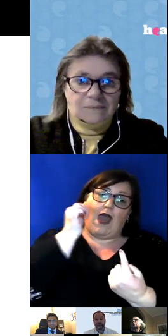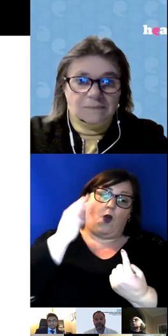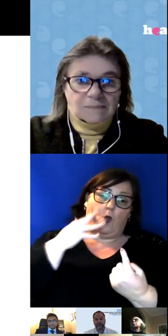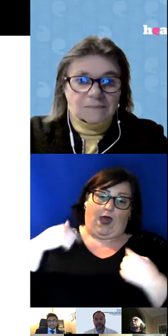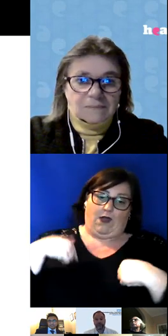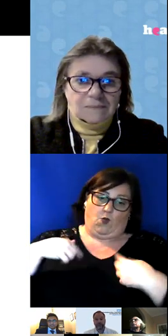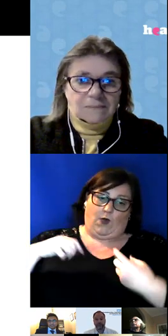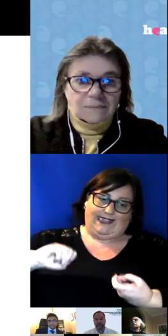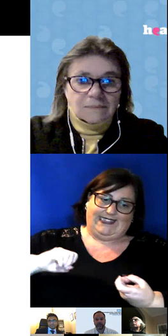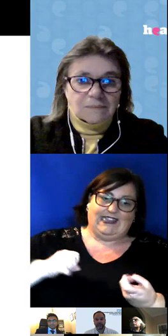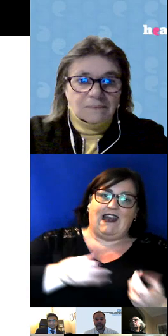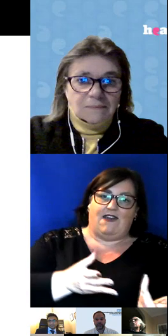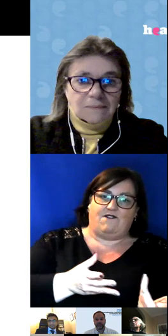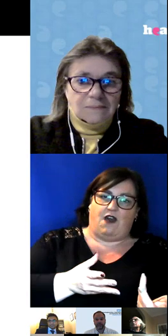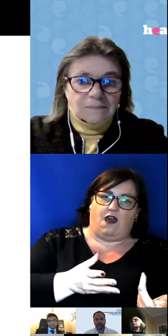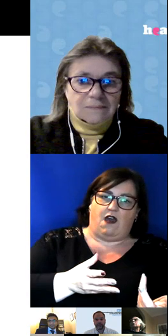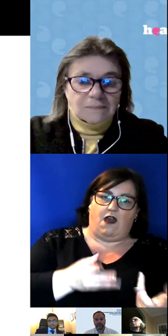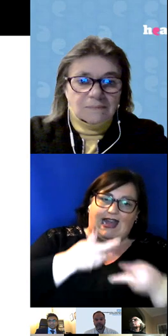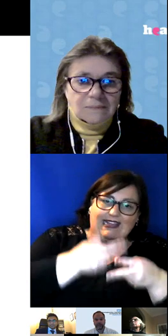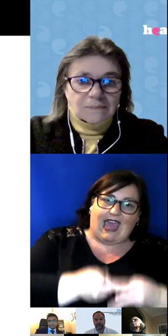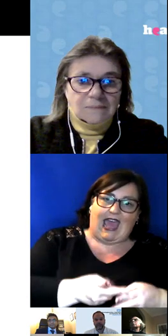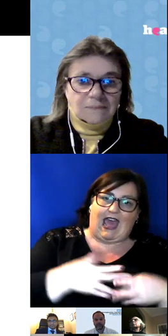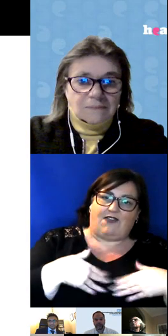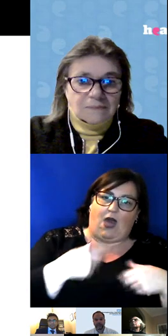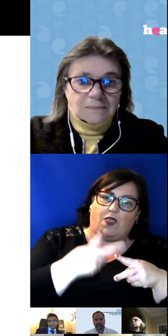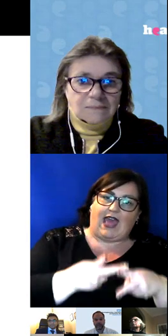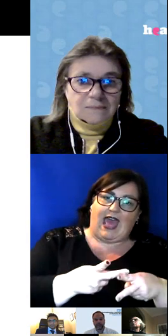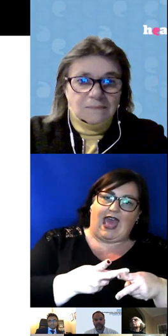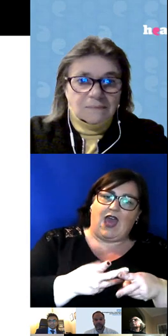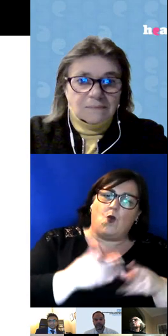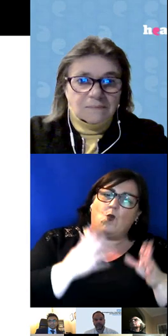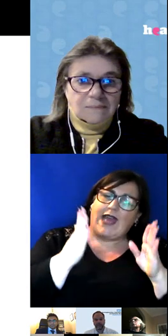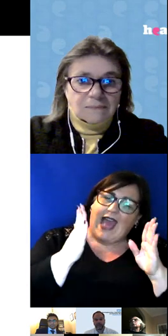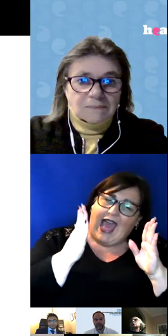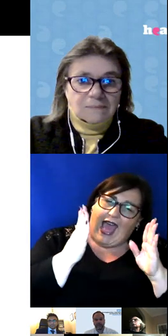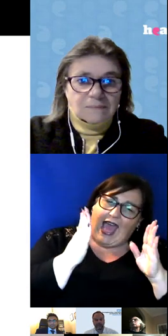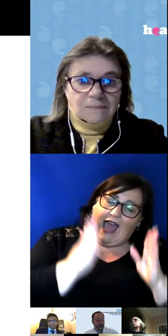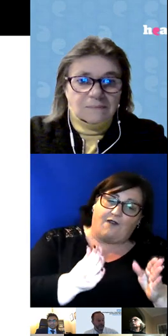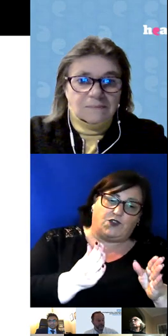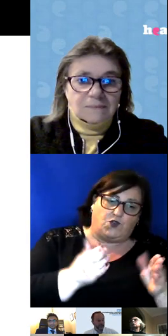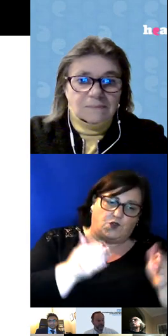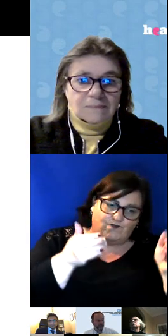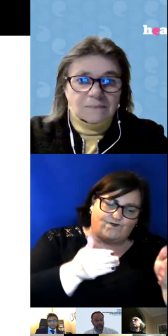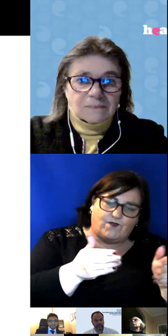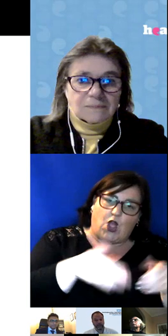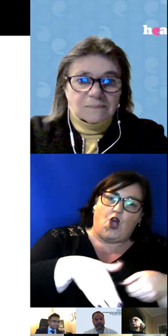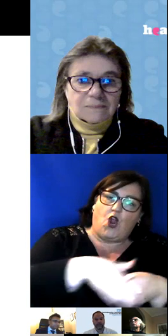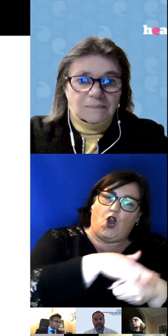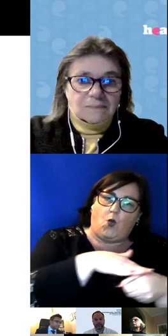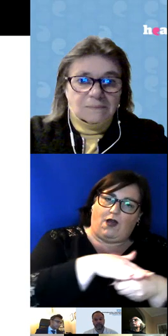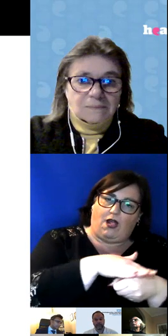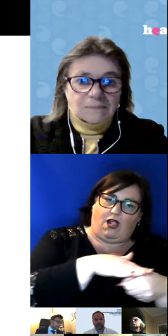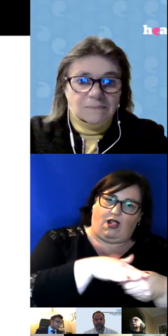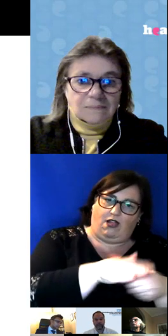healthcare on the ground, it has to be at a local level. So that's really a very important part of the whole strategy.